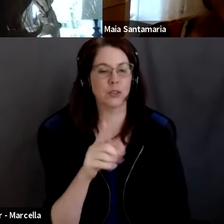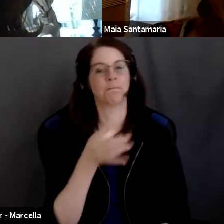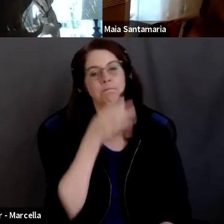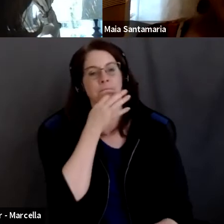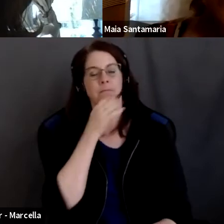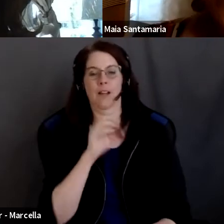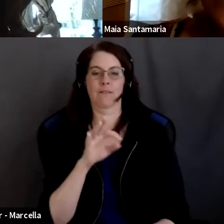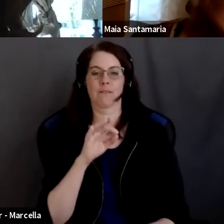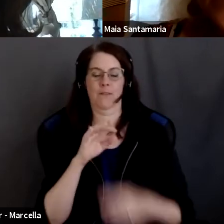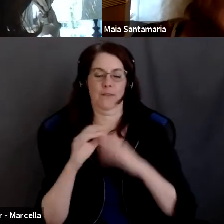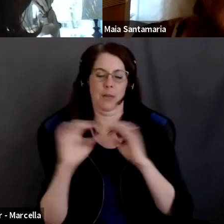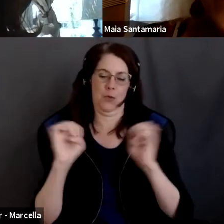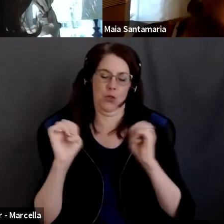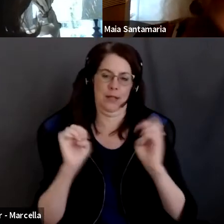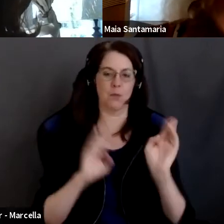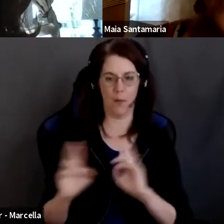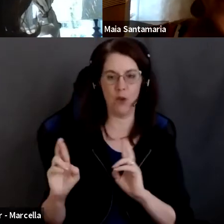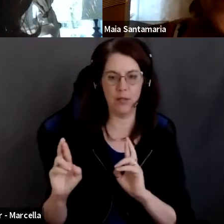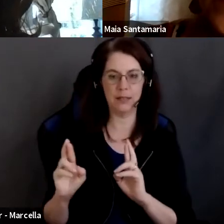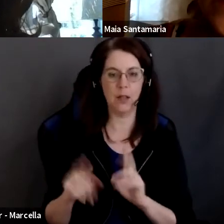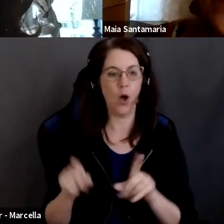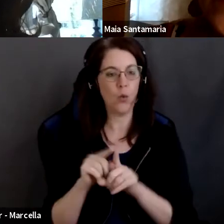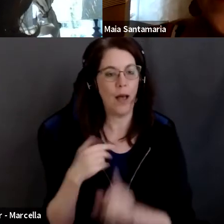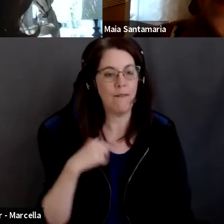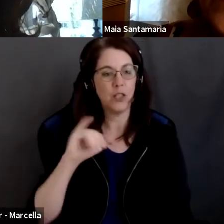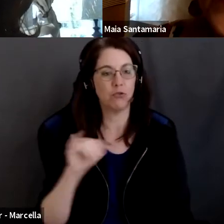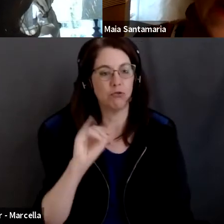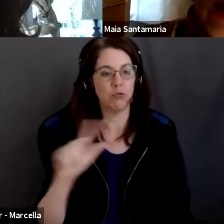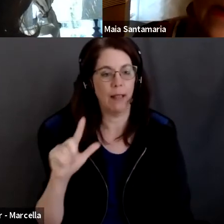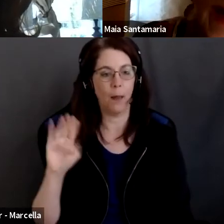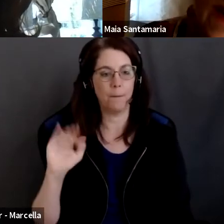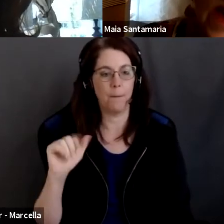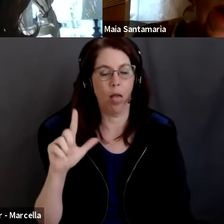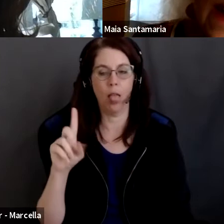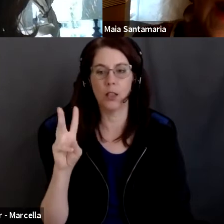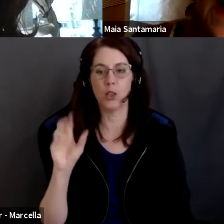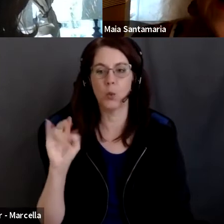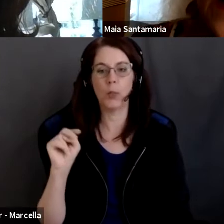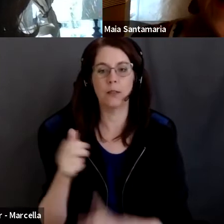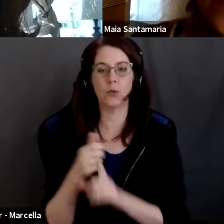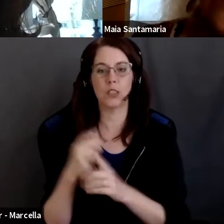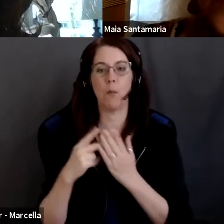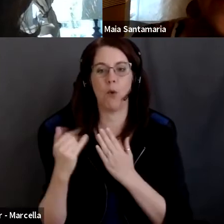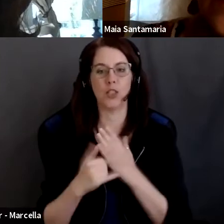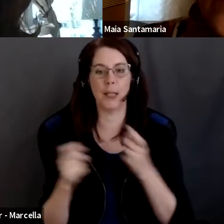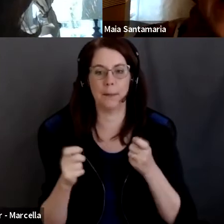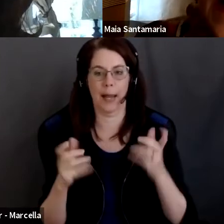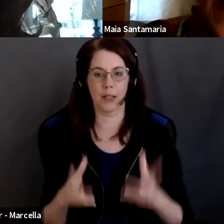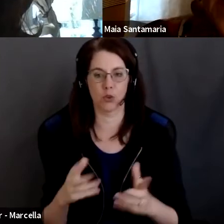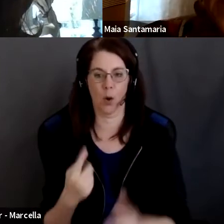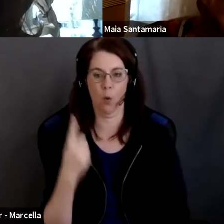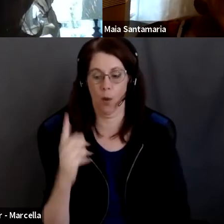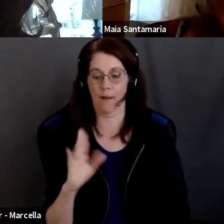Preparedness. In addition, we have Jill Baldwin, who is our project manager, and one of her